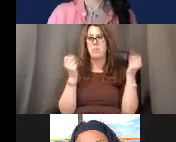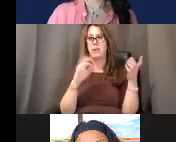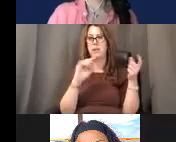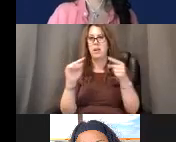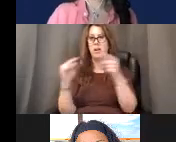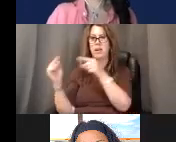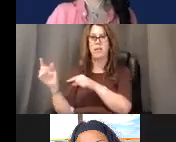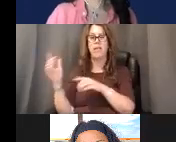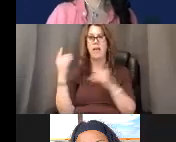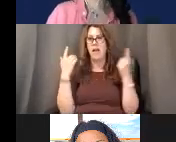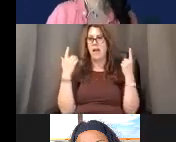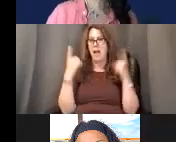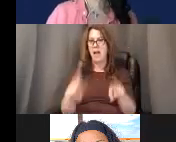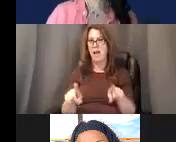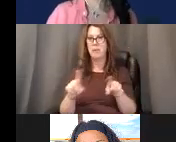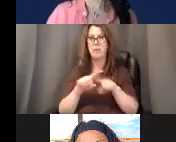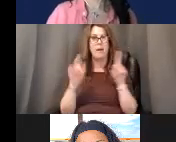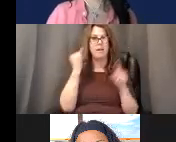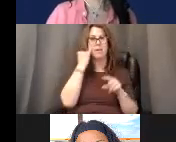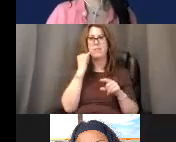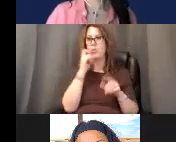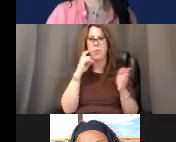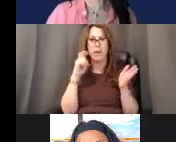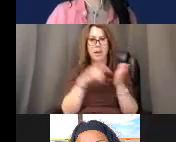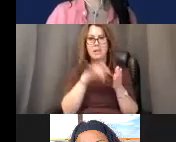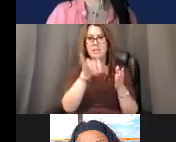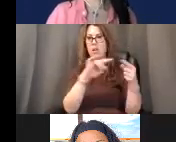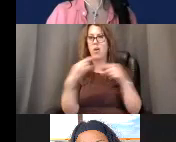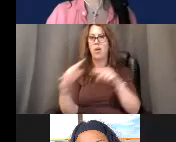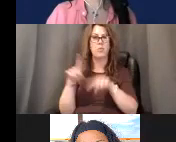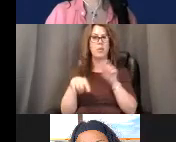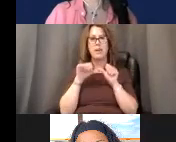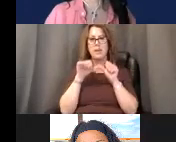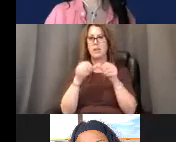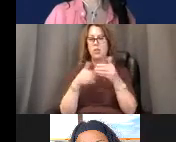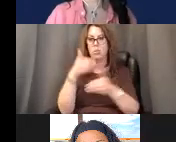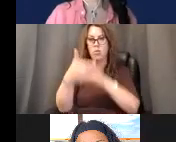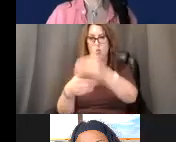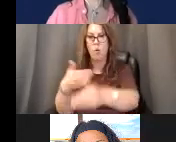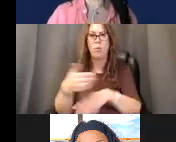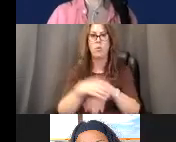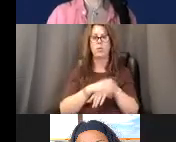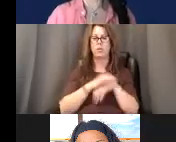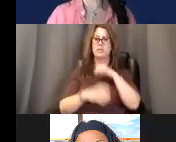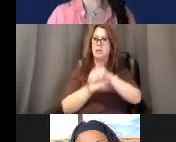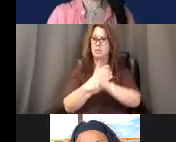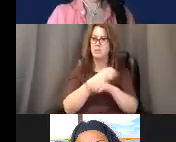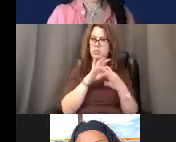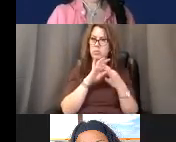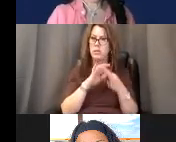that harm, you can't move forward, right? And then again, we talk about the authentic relationships, building shared values,